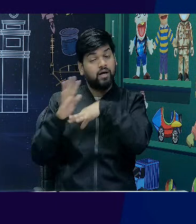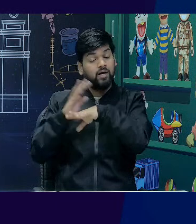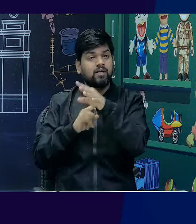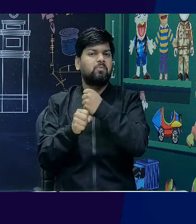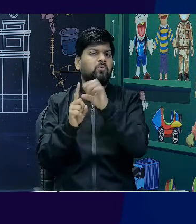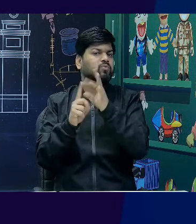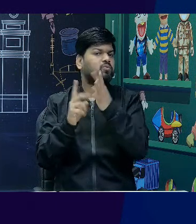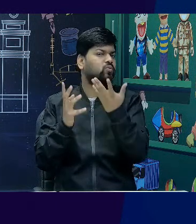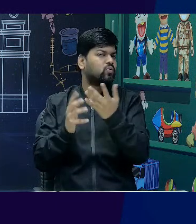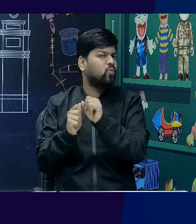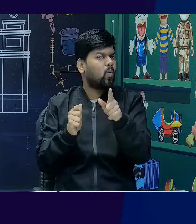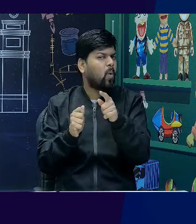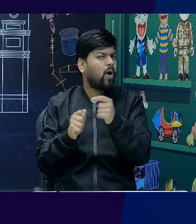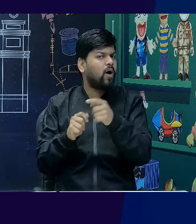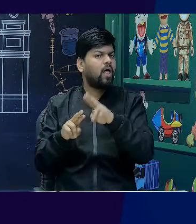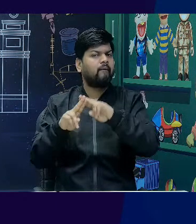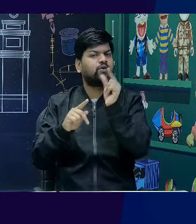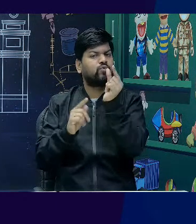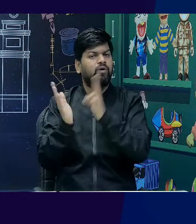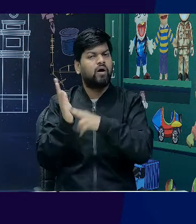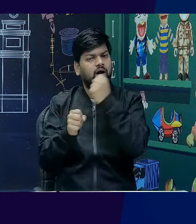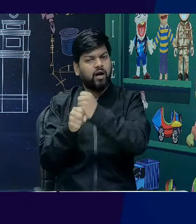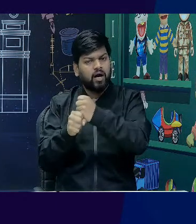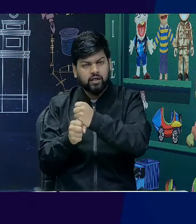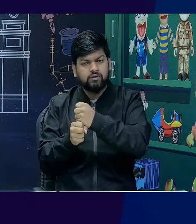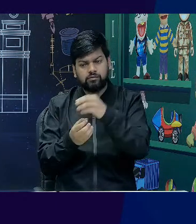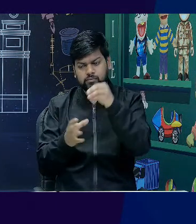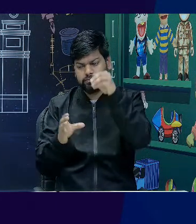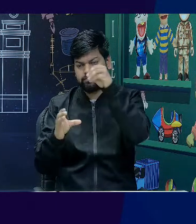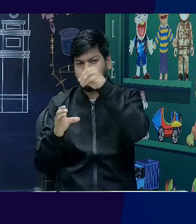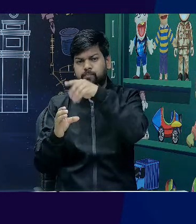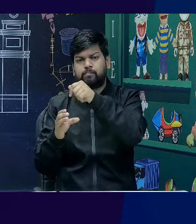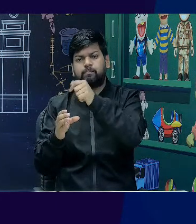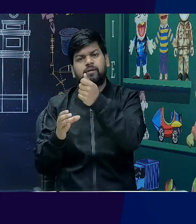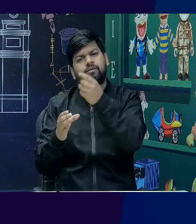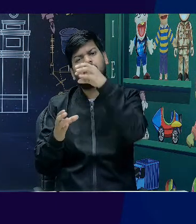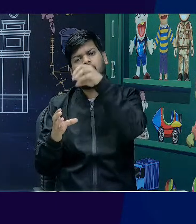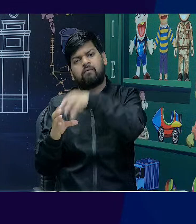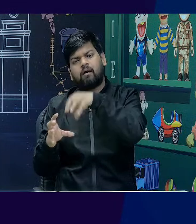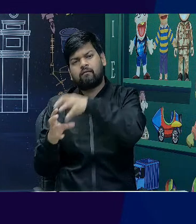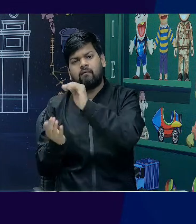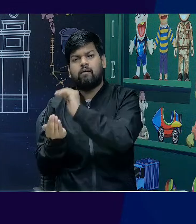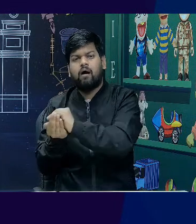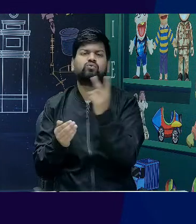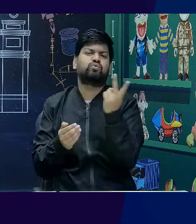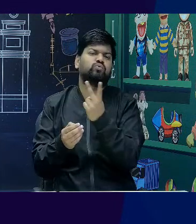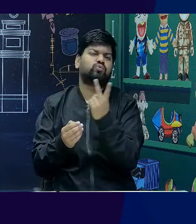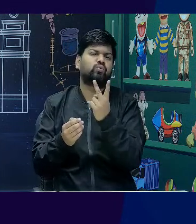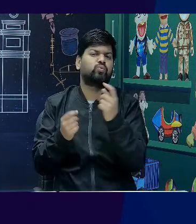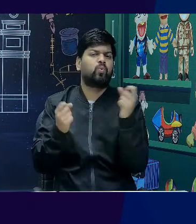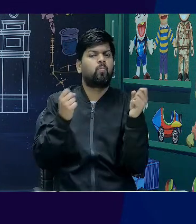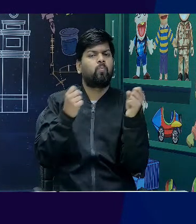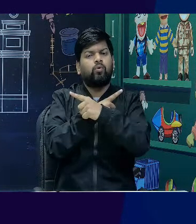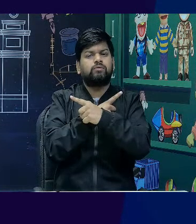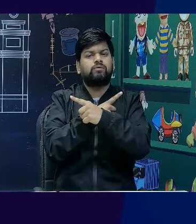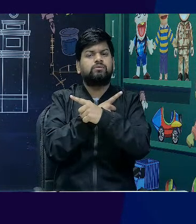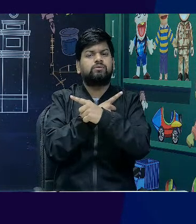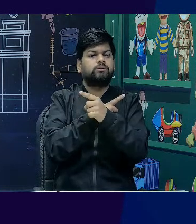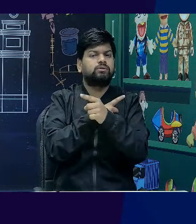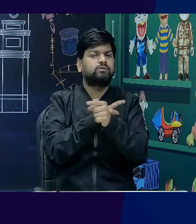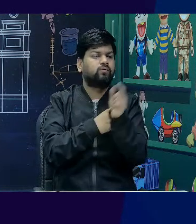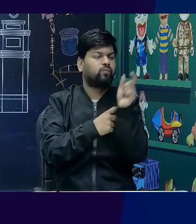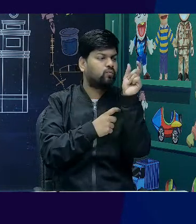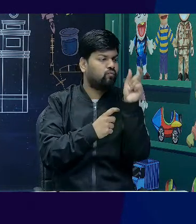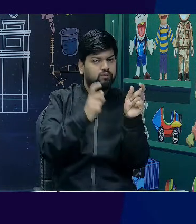is deficit or surplus. Both of these are opposite terms. So a deficit will be